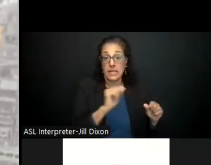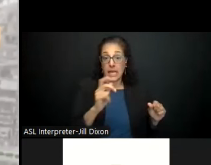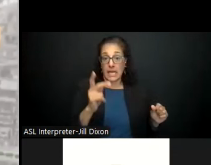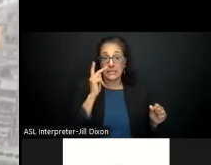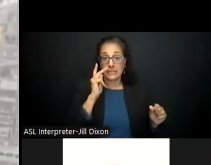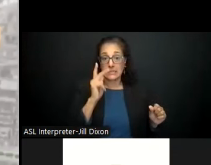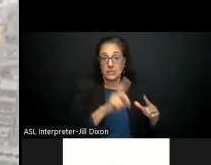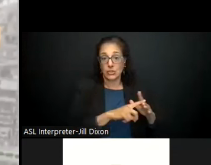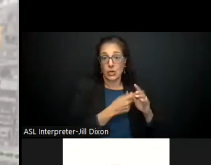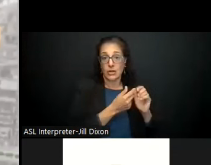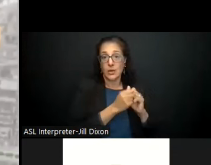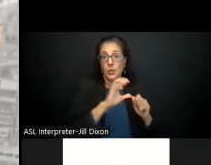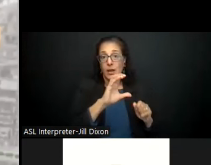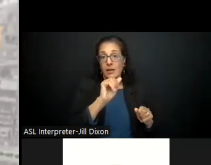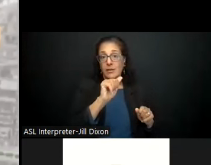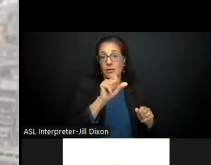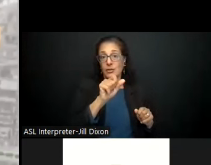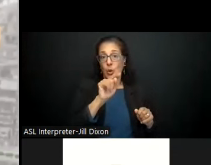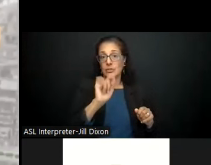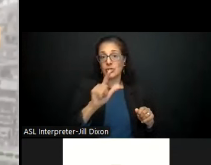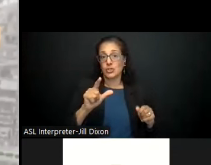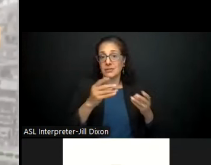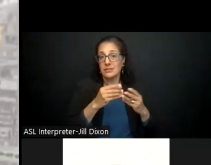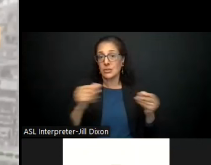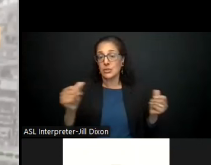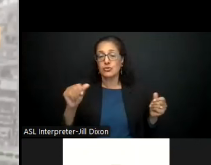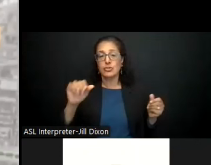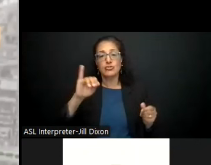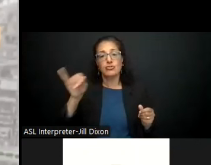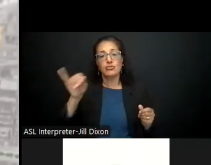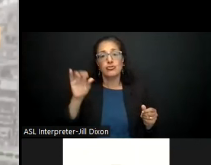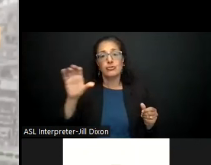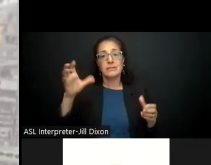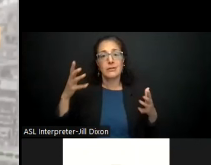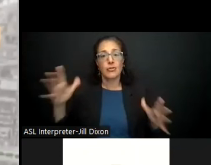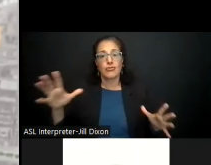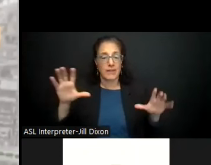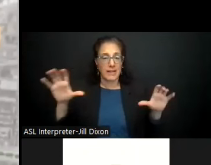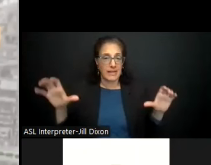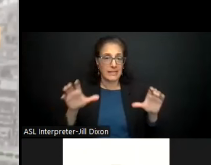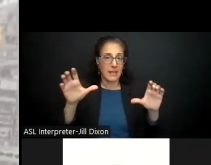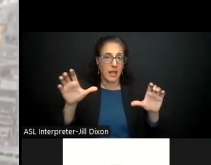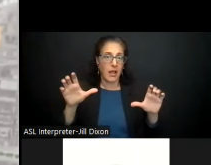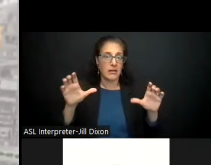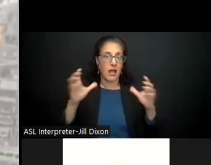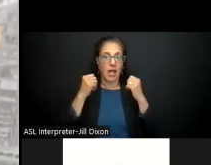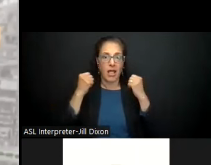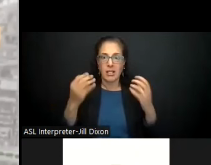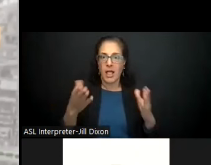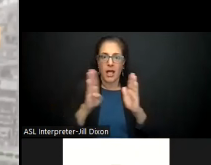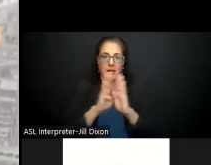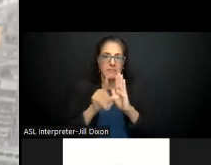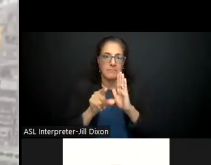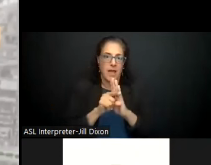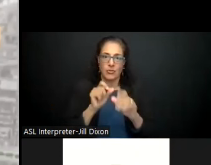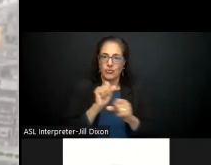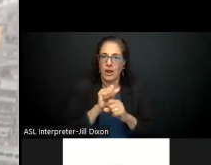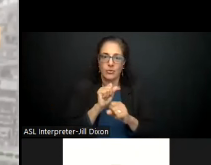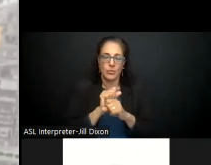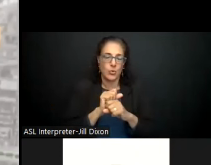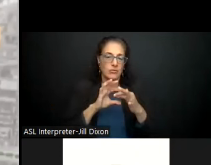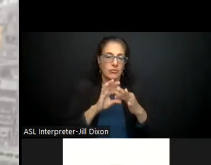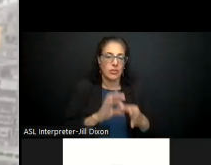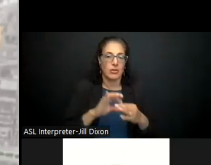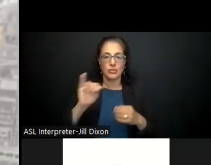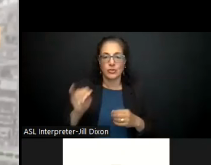with coastal solutions, Jersey City has already done a lot of background work here with the Jersey